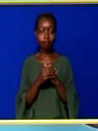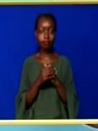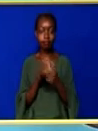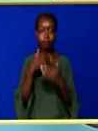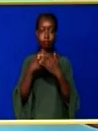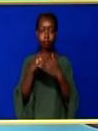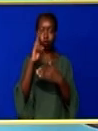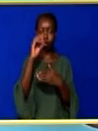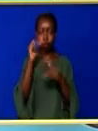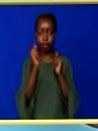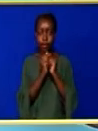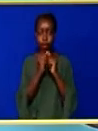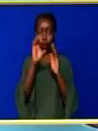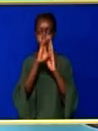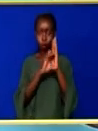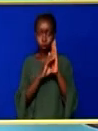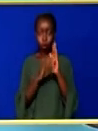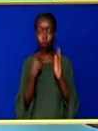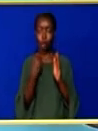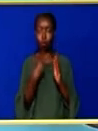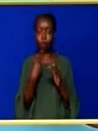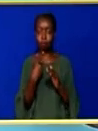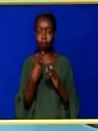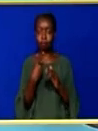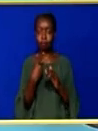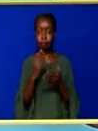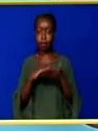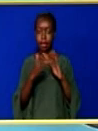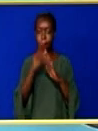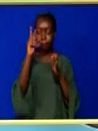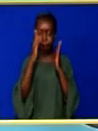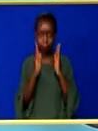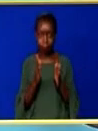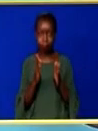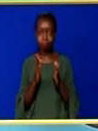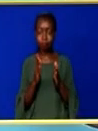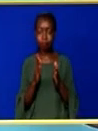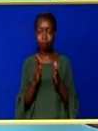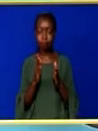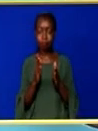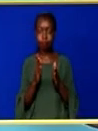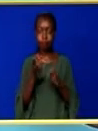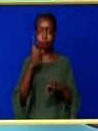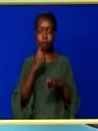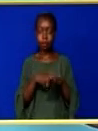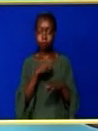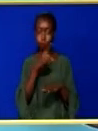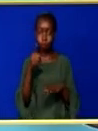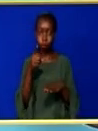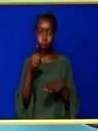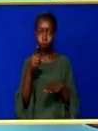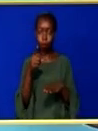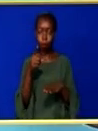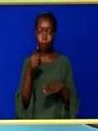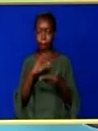Before 2010 Constitution, we were only supposed to be a Kenyan citizen. A moment you acquire citizenship of